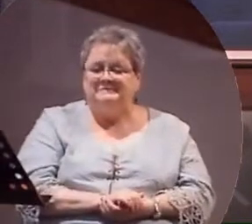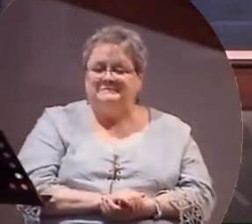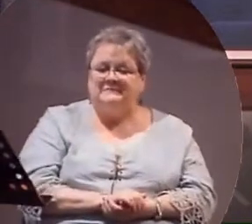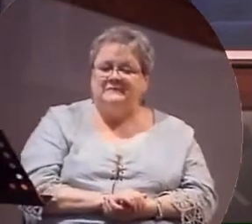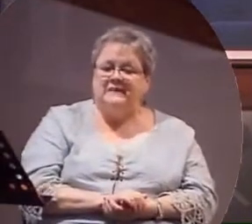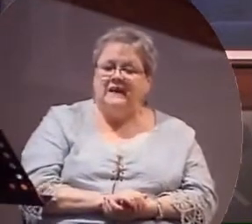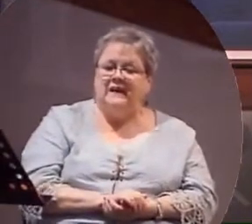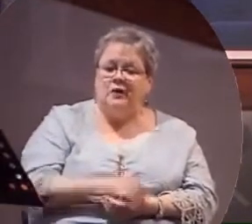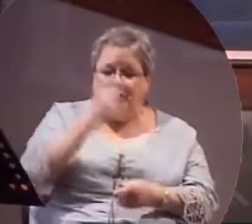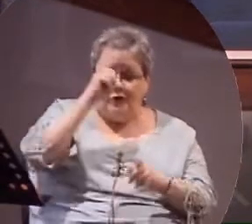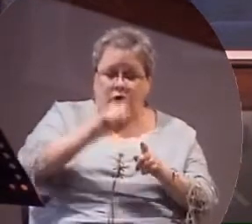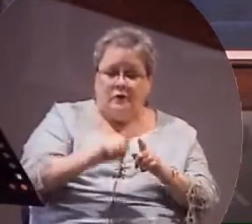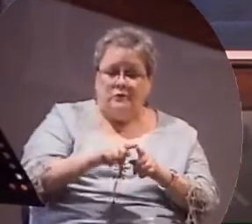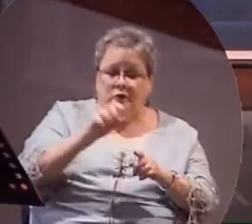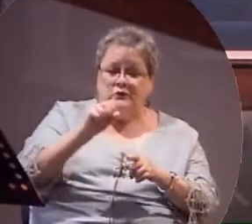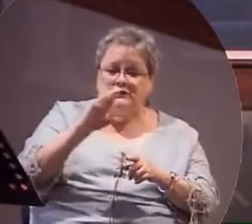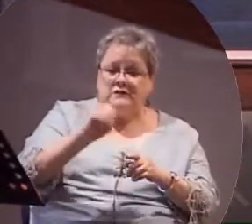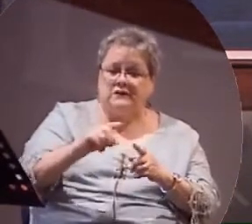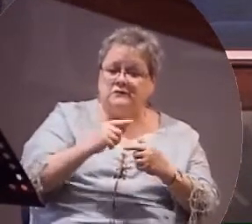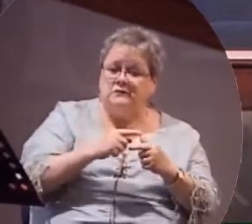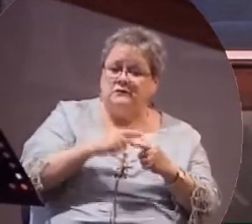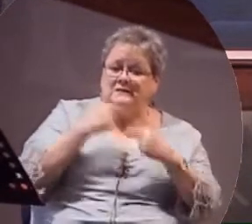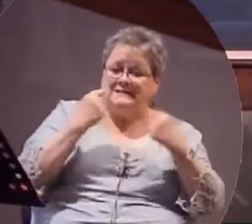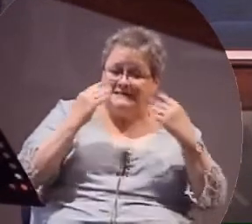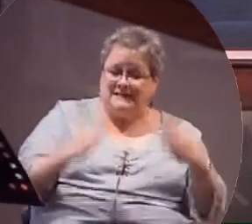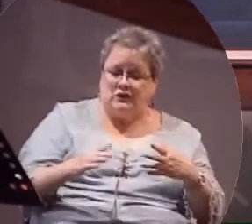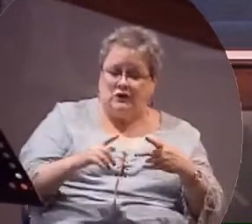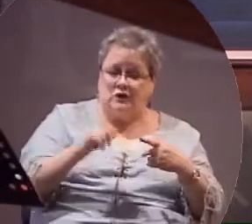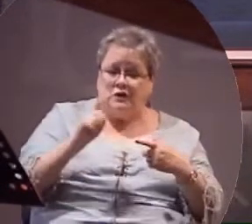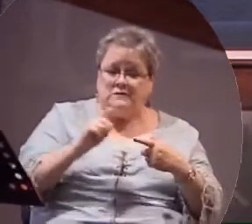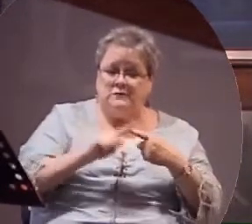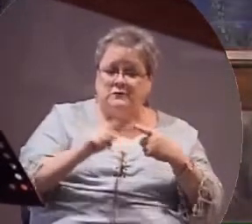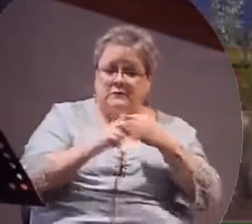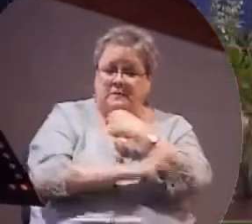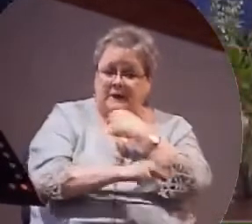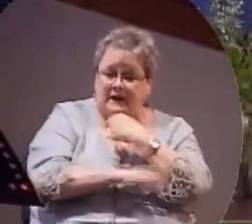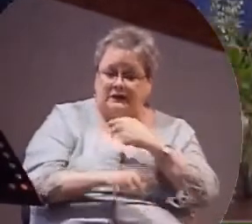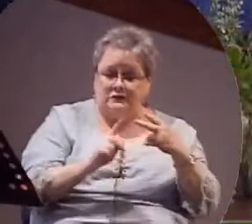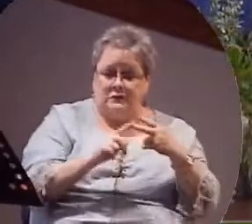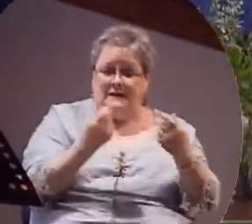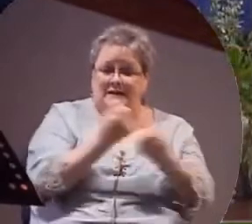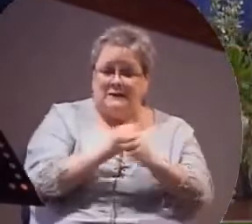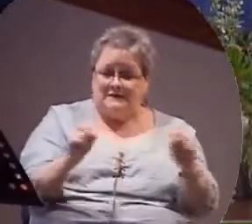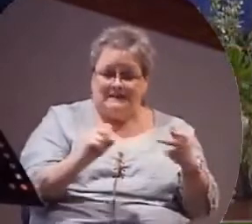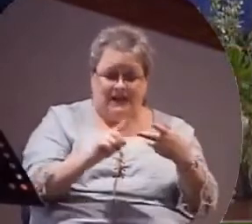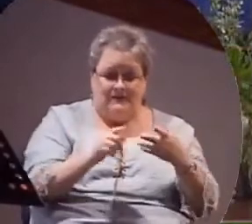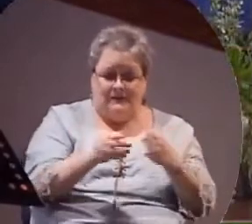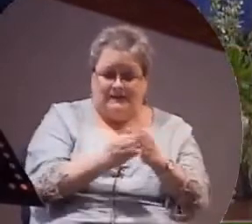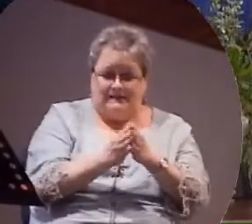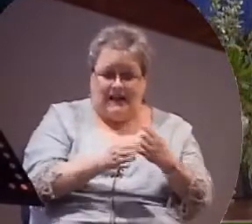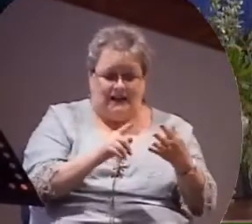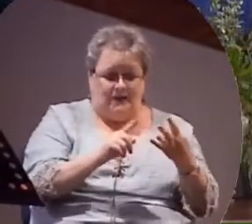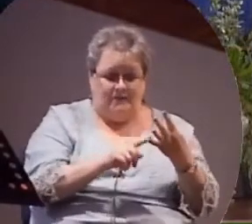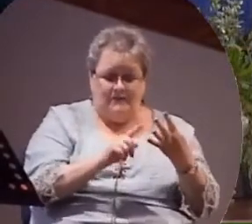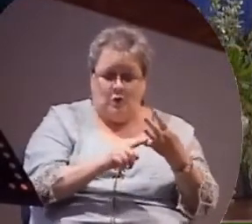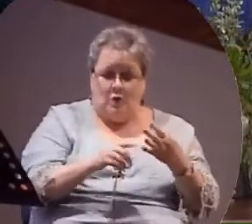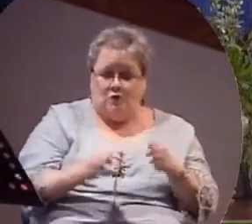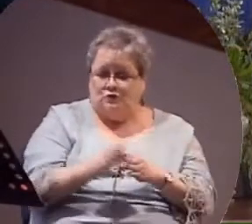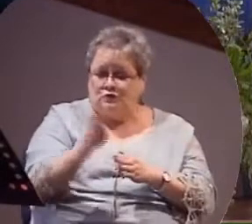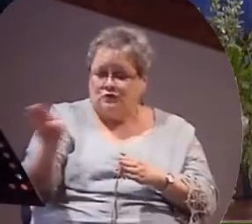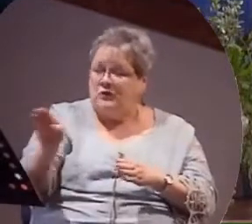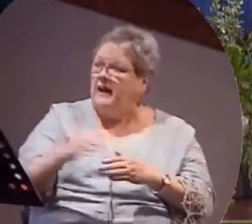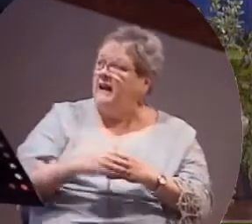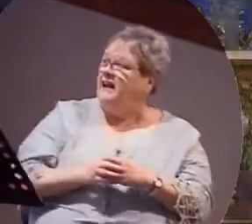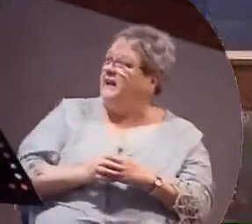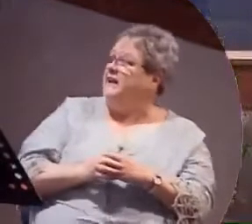Oh, Brother Such was a sinner. Oh, Brother Such was sinless. Oh, Brother Such got saved. Oh, Brother Such got stirred. Oh, Brother Such strayed. Oh,